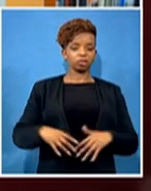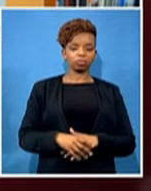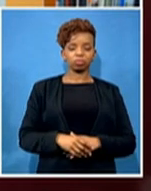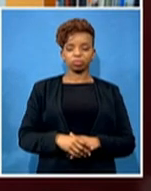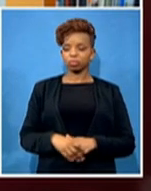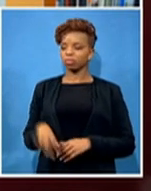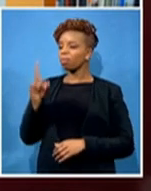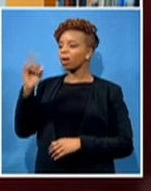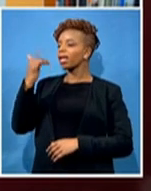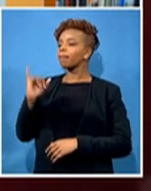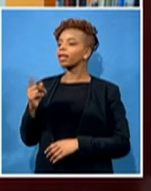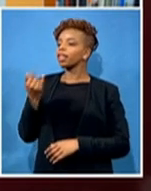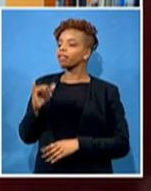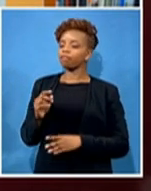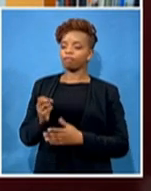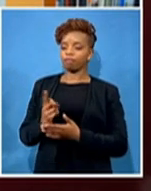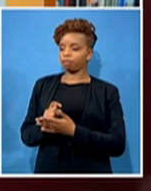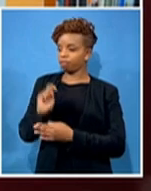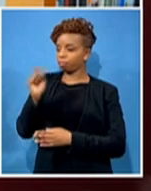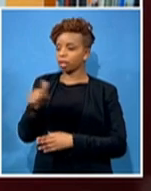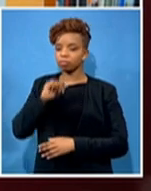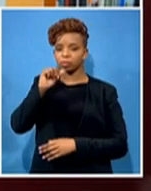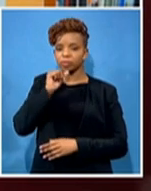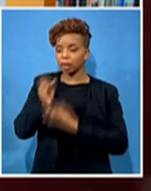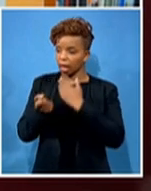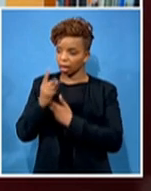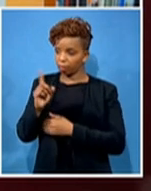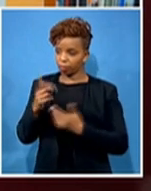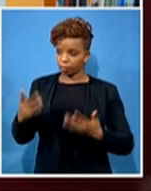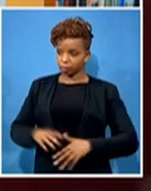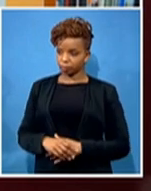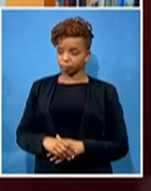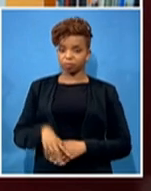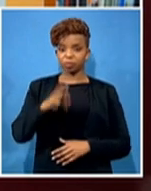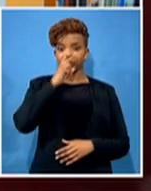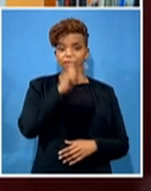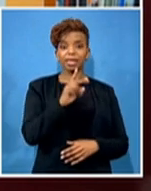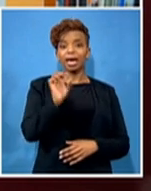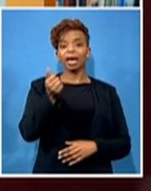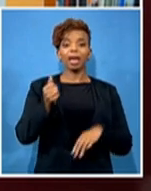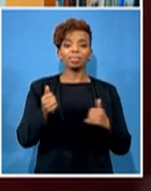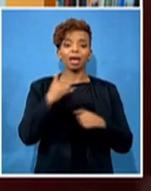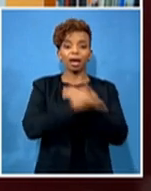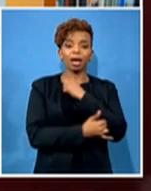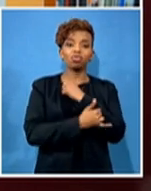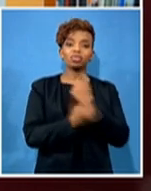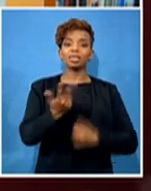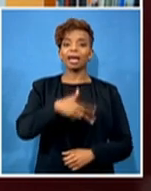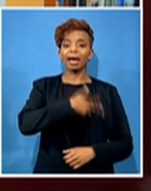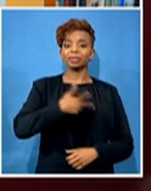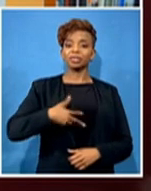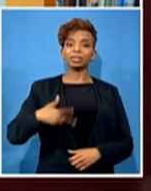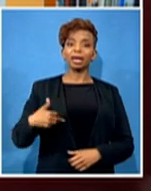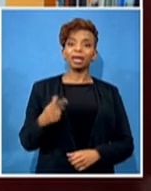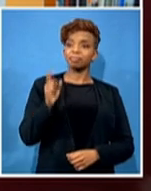Well, we've seen other countries like Argentina default, and the IMF then comes and speaks to the country. There's a whole lot of negotiations that go